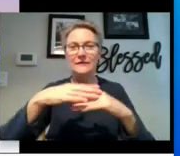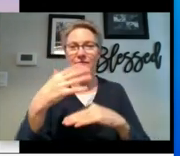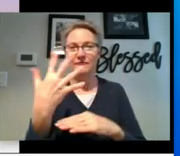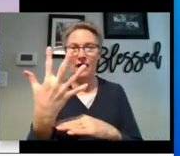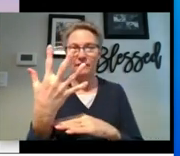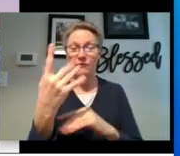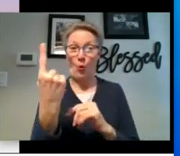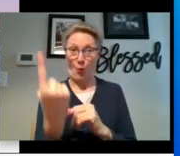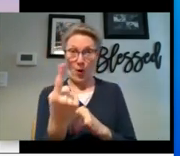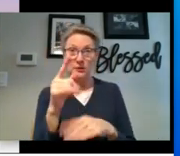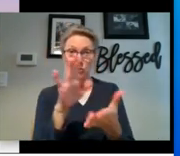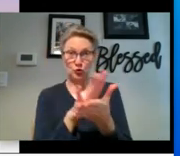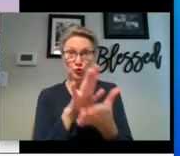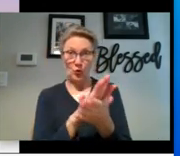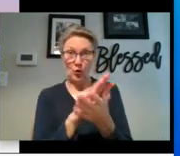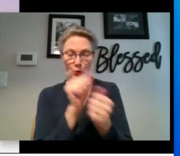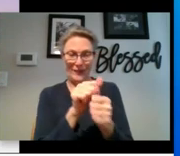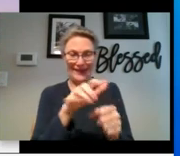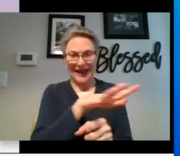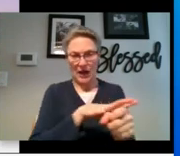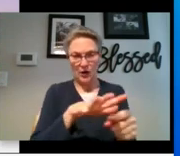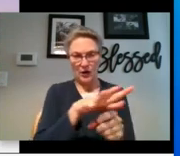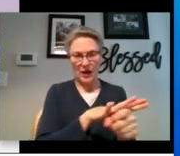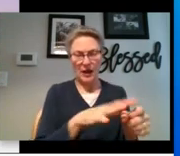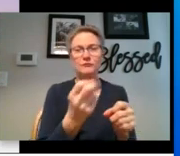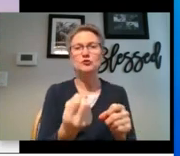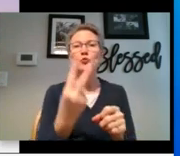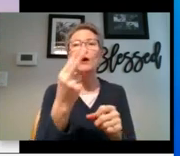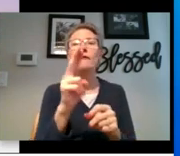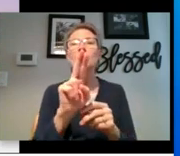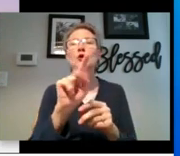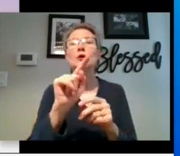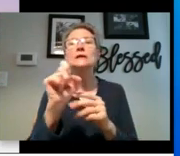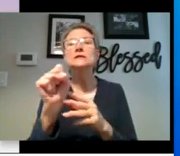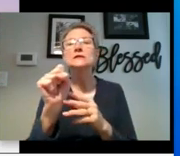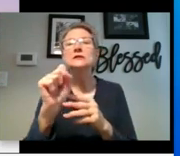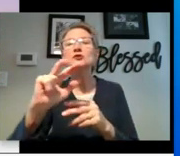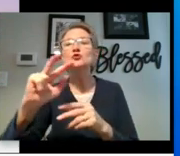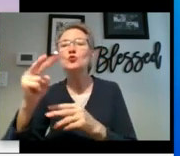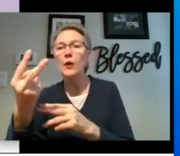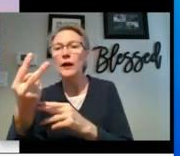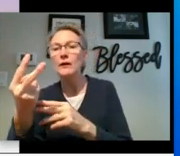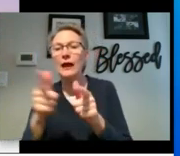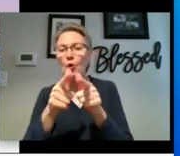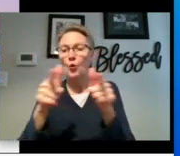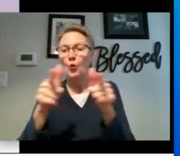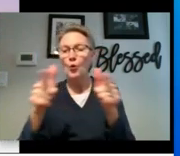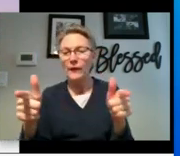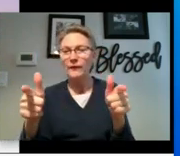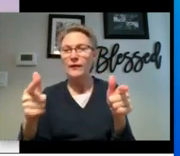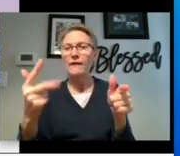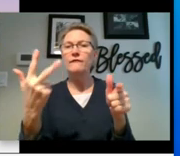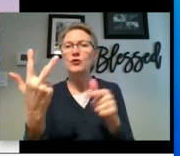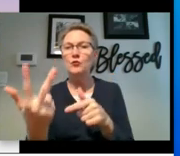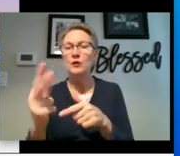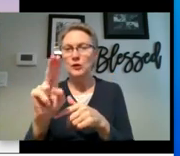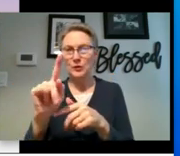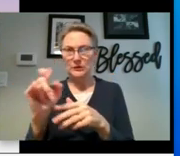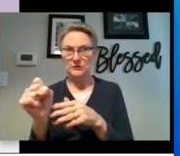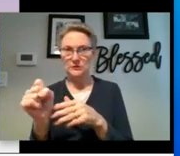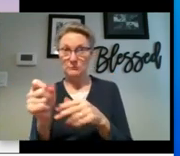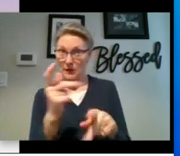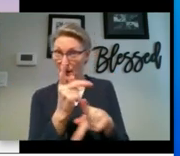1 school with an area of 12 units squared and a width of 3 units. Now be careful, because I'm not telling you all of the information